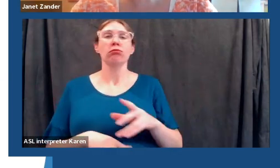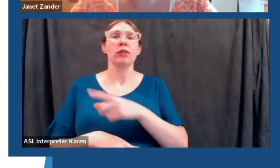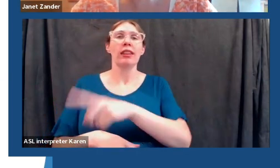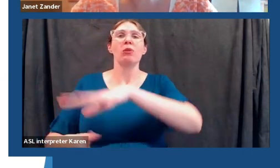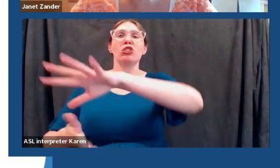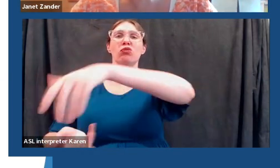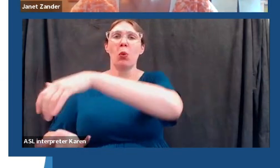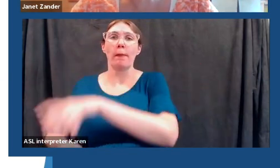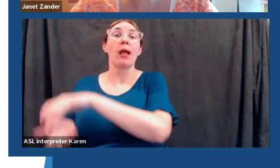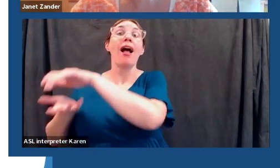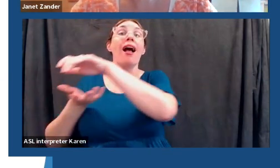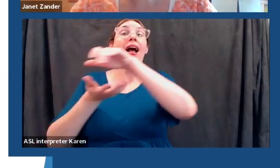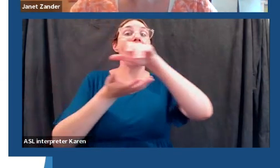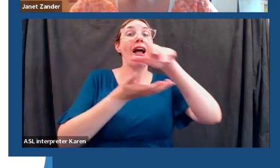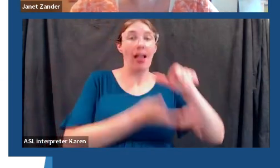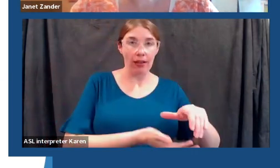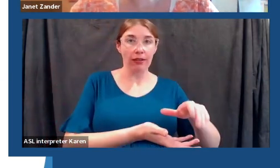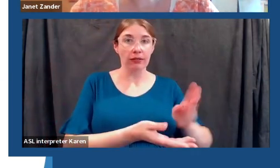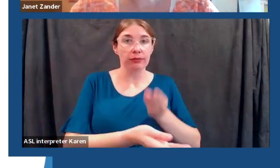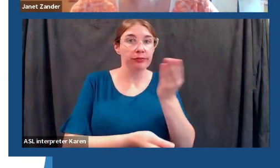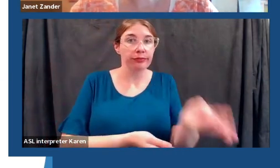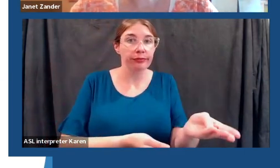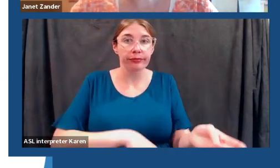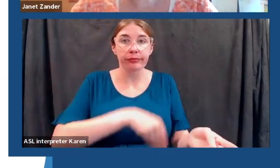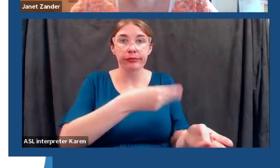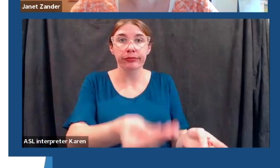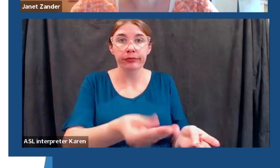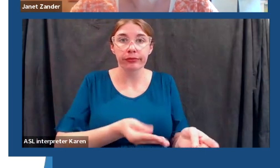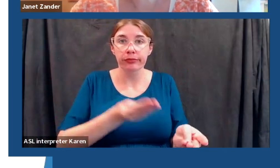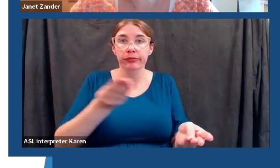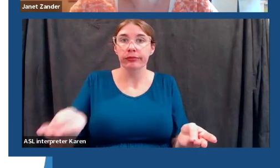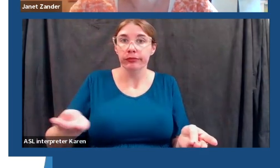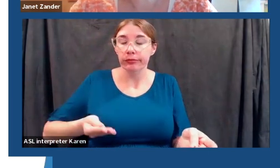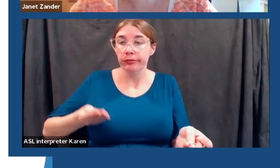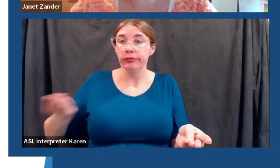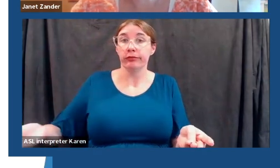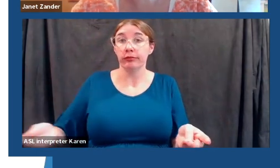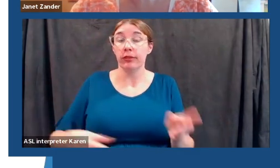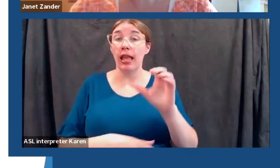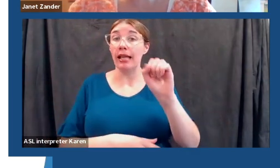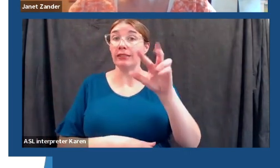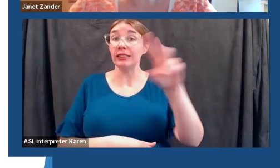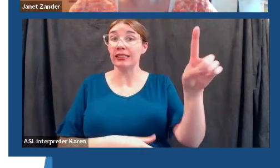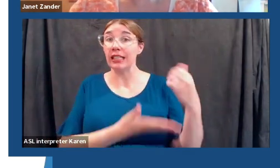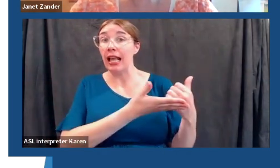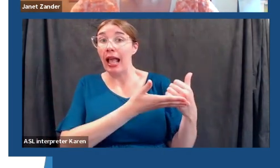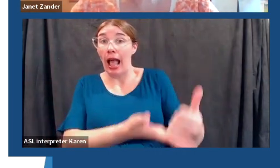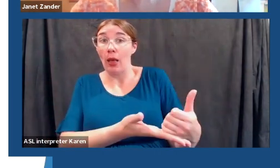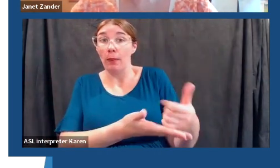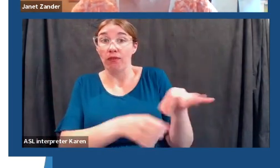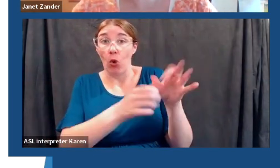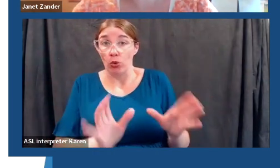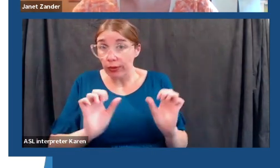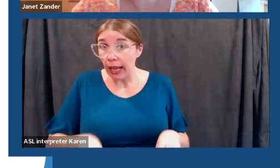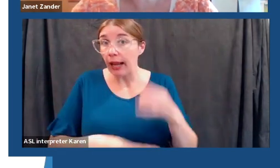and applications with them. The special voting deputies can provide assistance to the voters if it's needed. So if